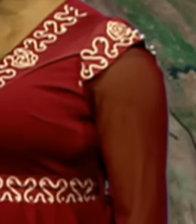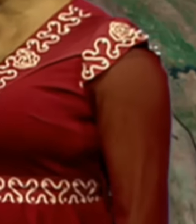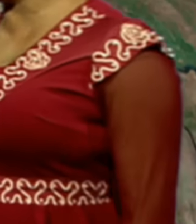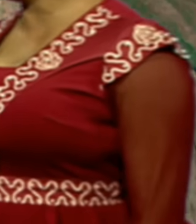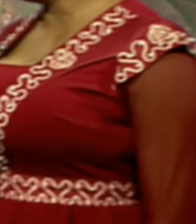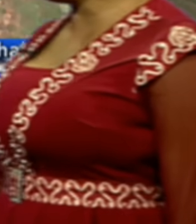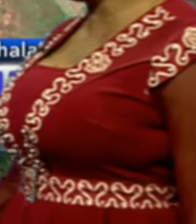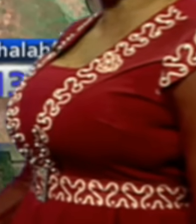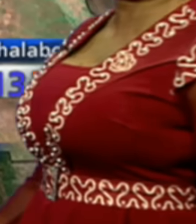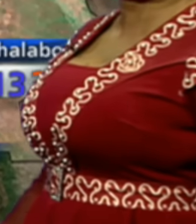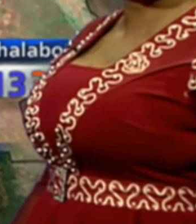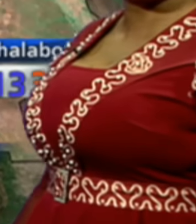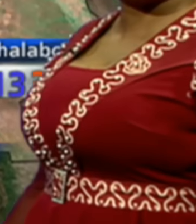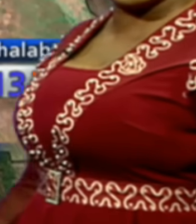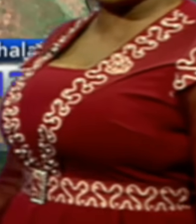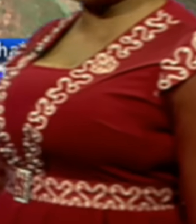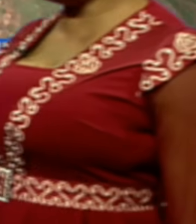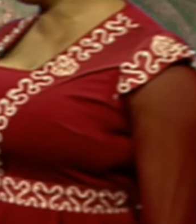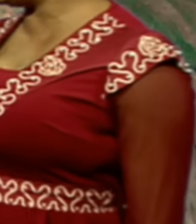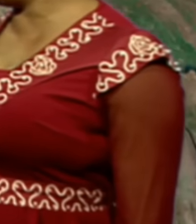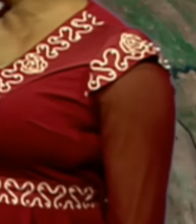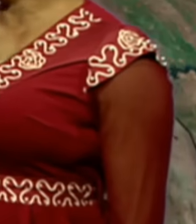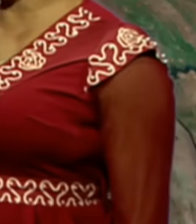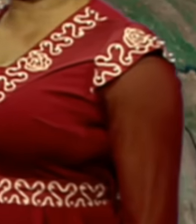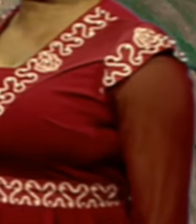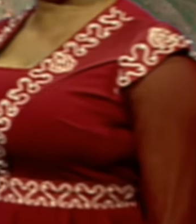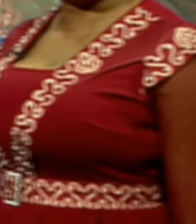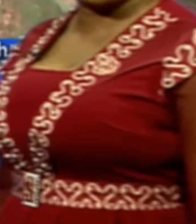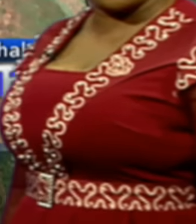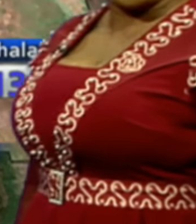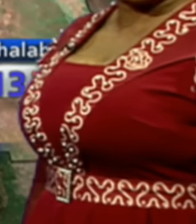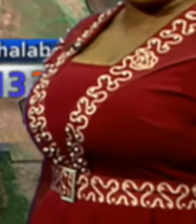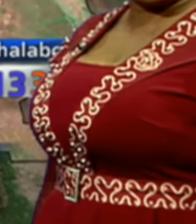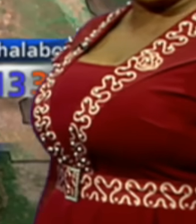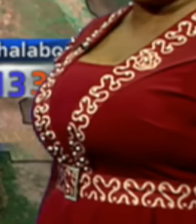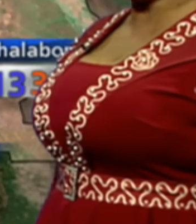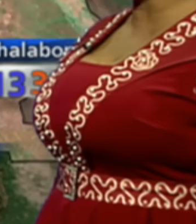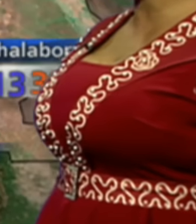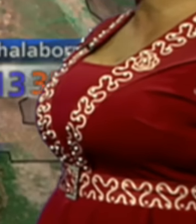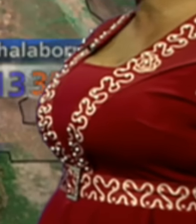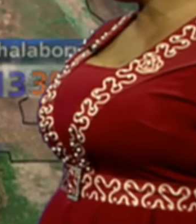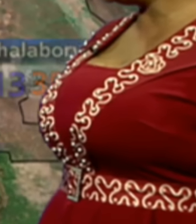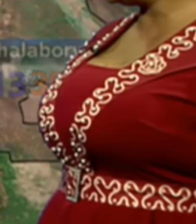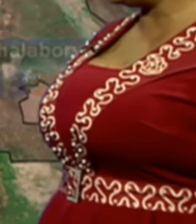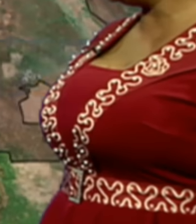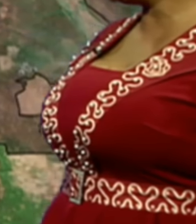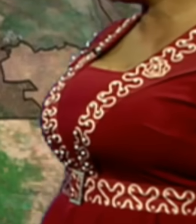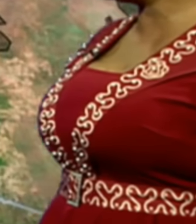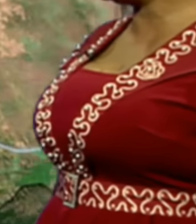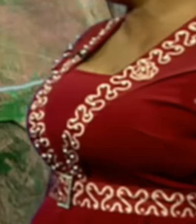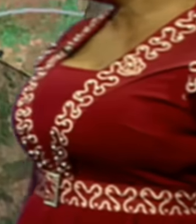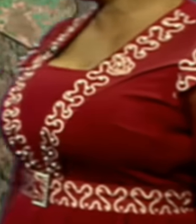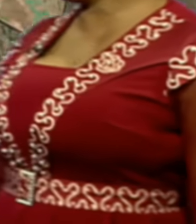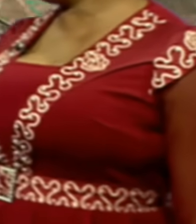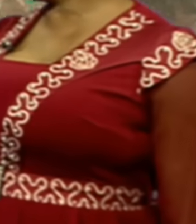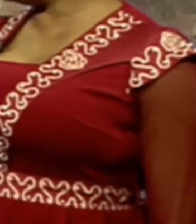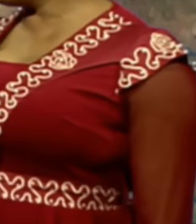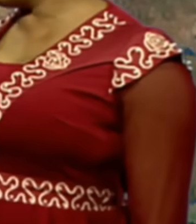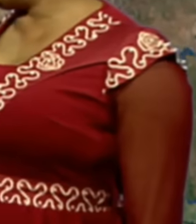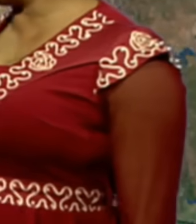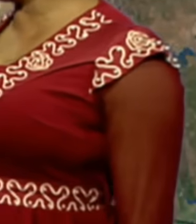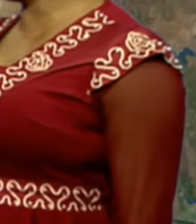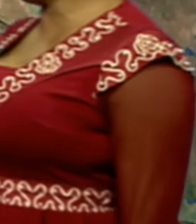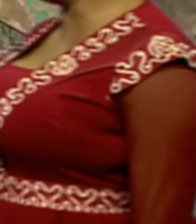Phala le Polokwane re lebelela gona Buckersfort ga Sekhukhune Diphagane Mashabela le gona o tla be le gona ga Mathabata go tla be go ntše go ruthetše re lebelela